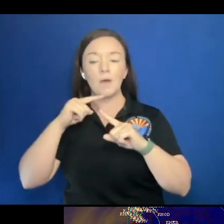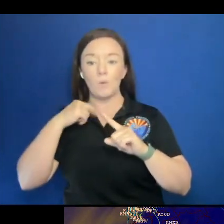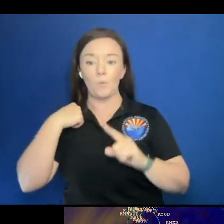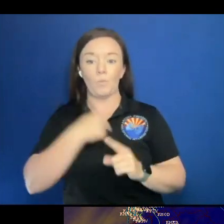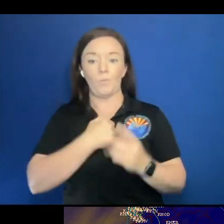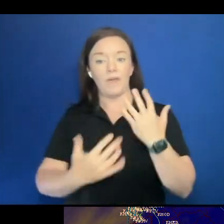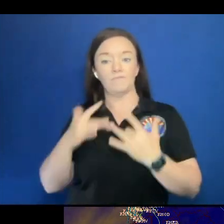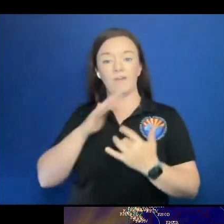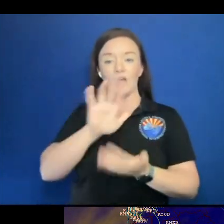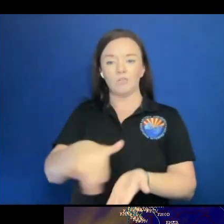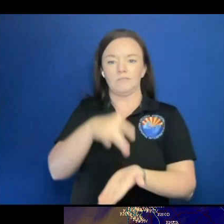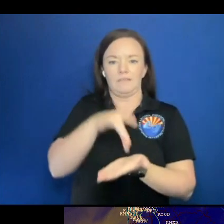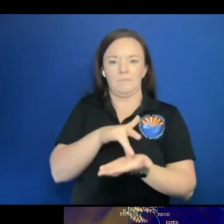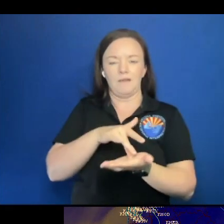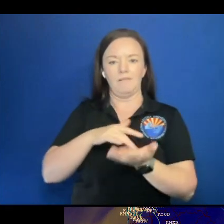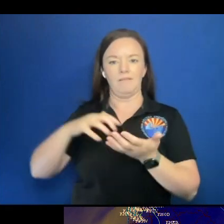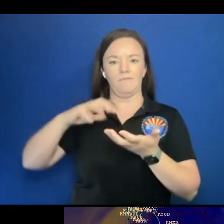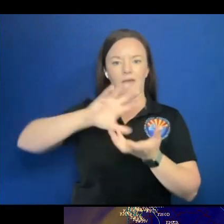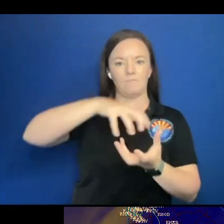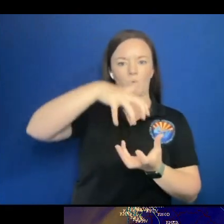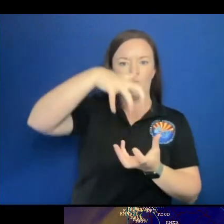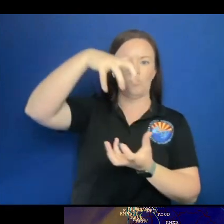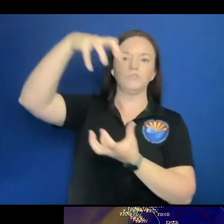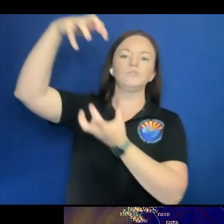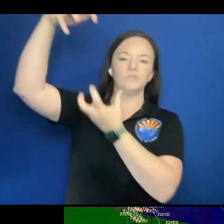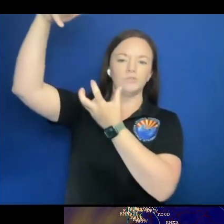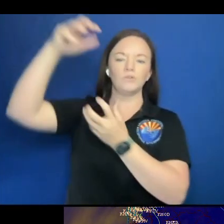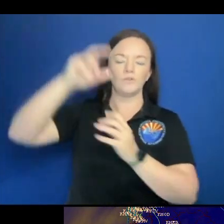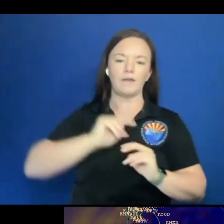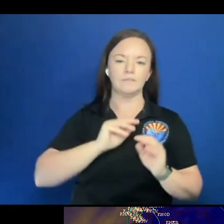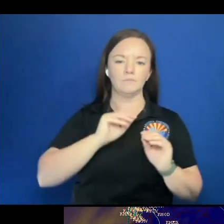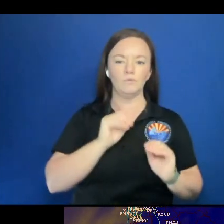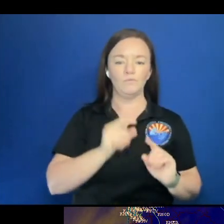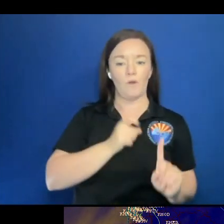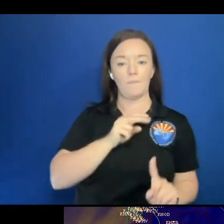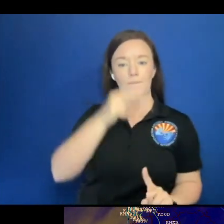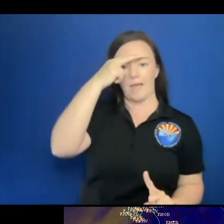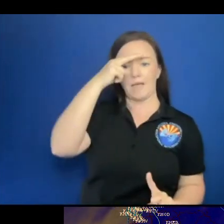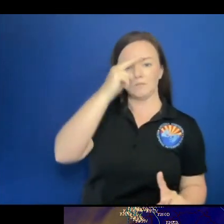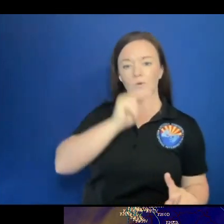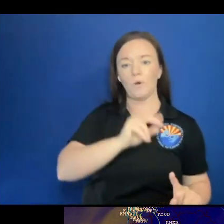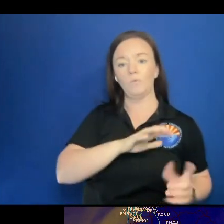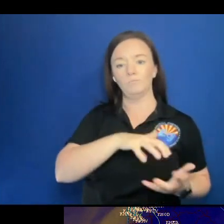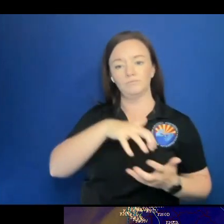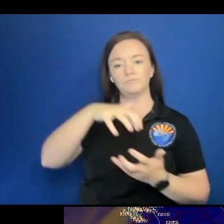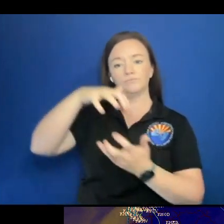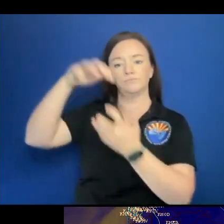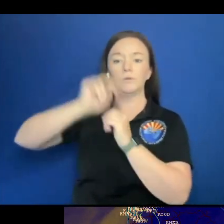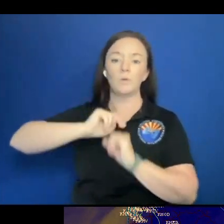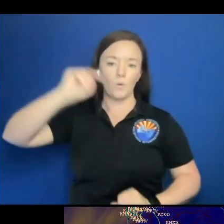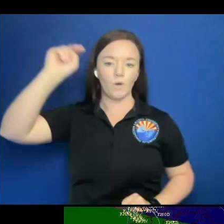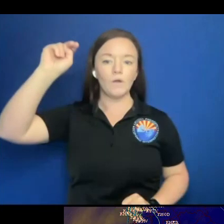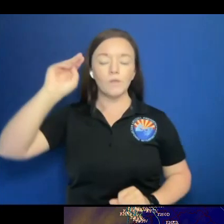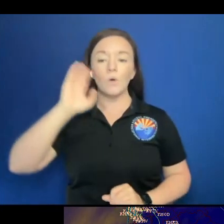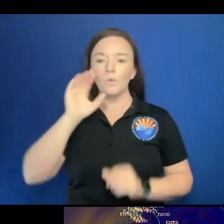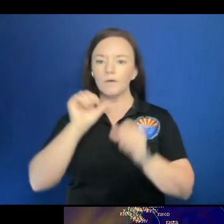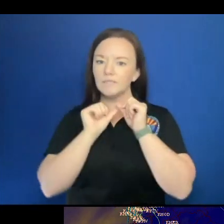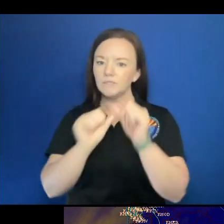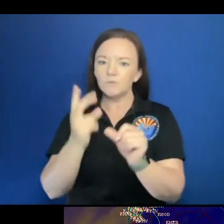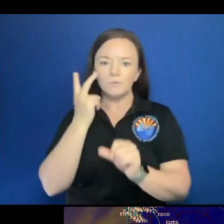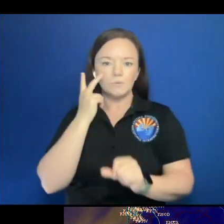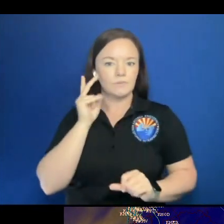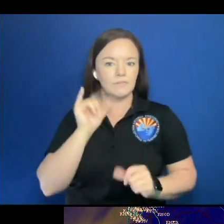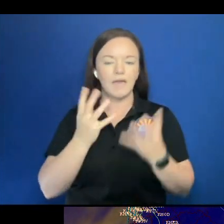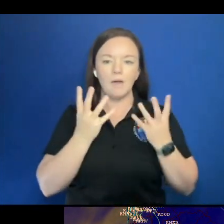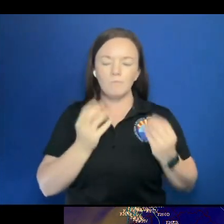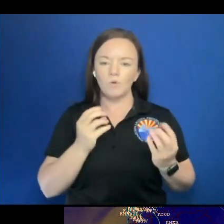that's continuing to stream north out of Mexico. And we're going to continue to see that through the rest of the afternoon and the